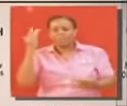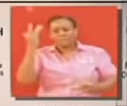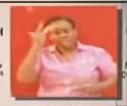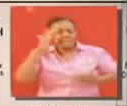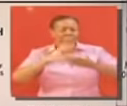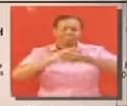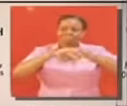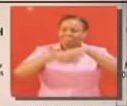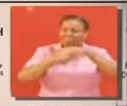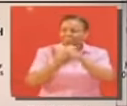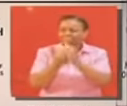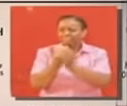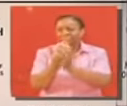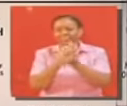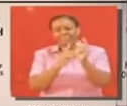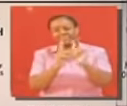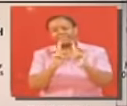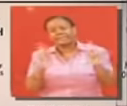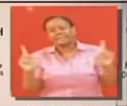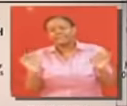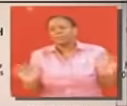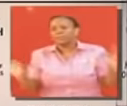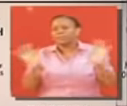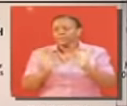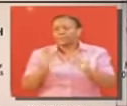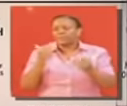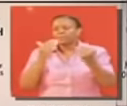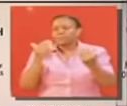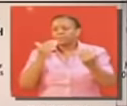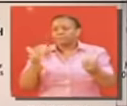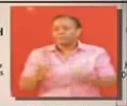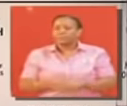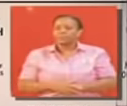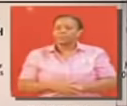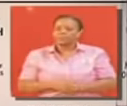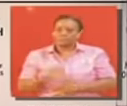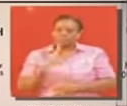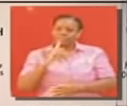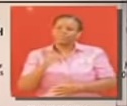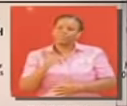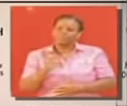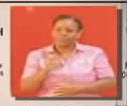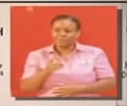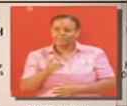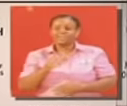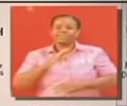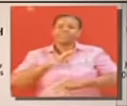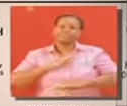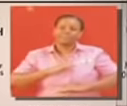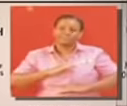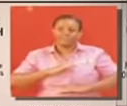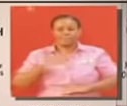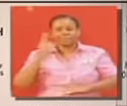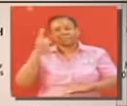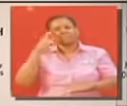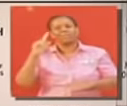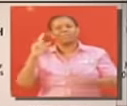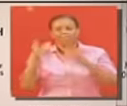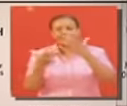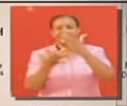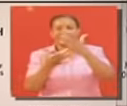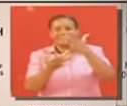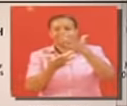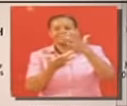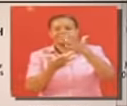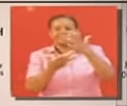Minister. And we're always grateful for the benefit of technology. The media representative from CL Communications, Ms. Singh,